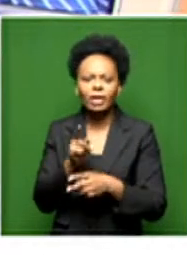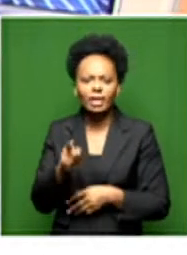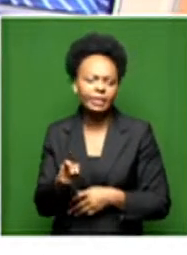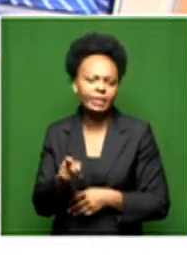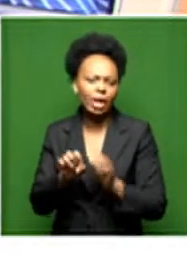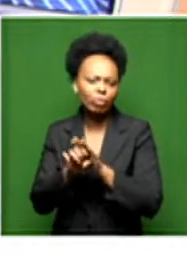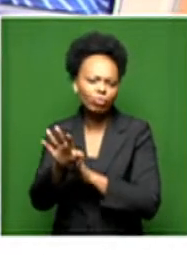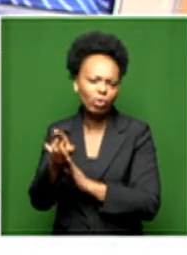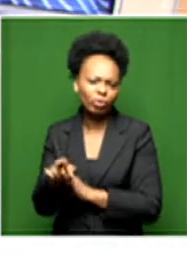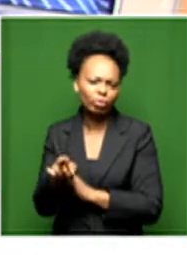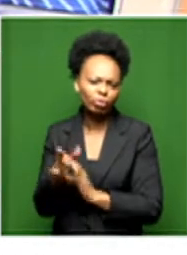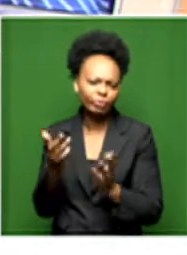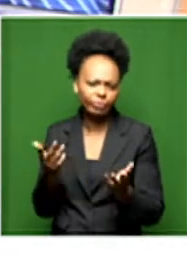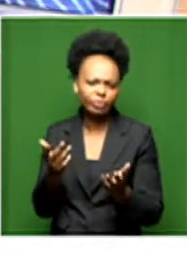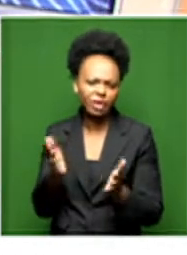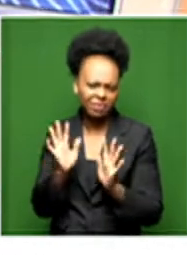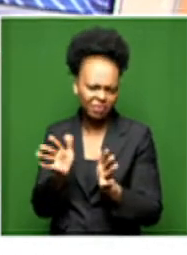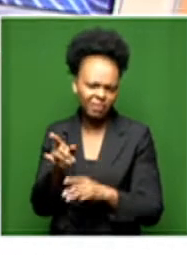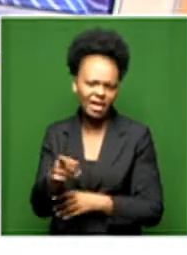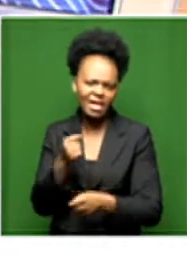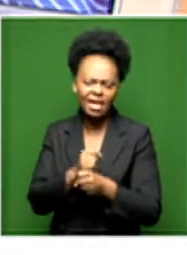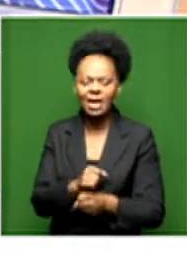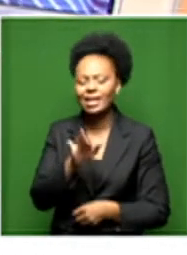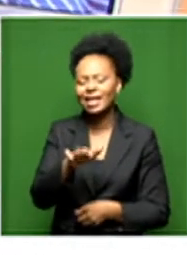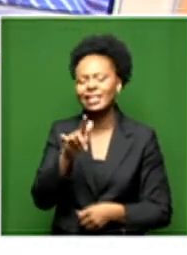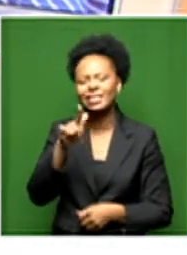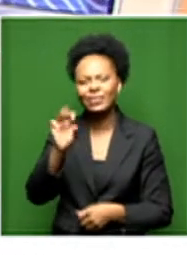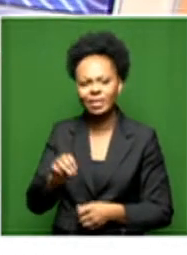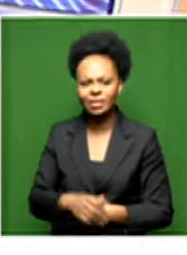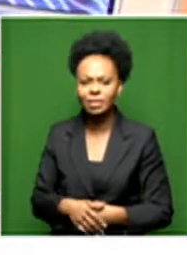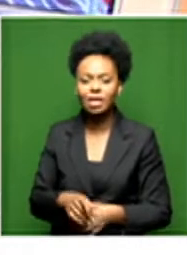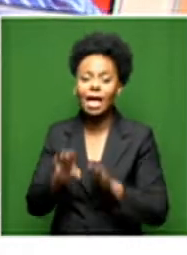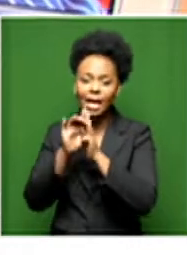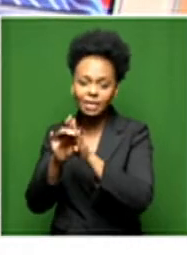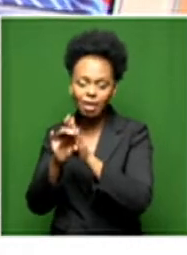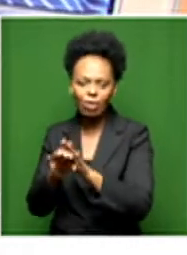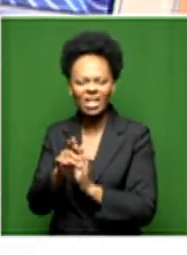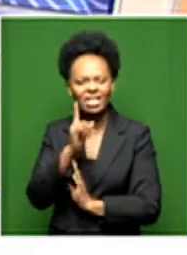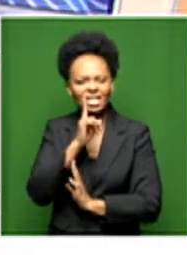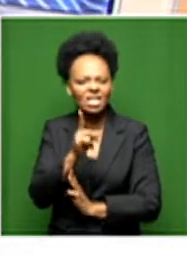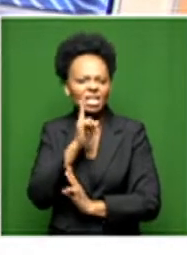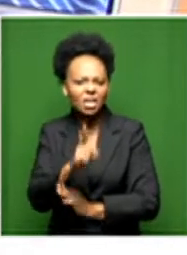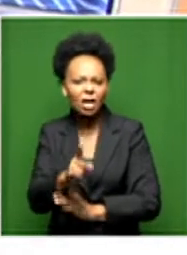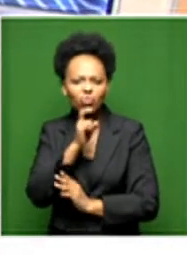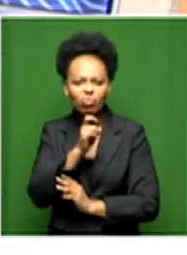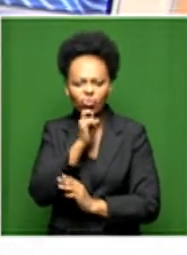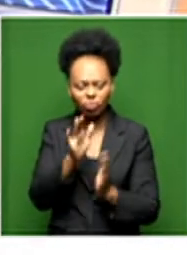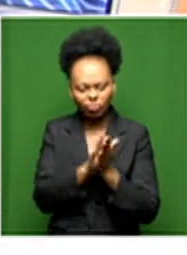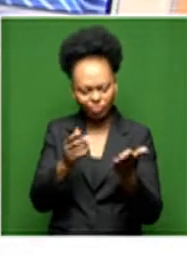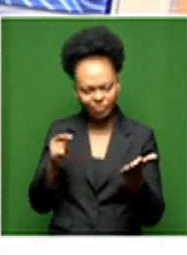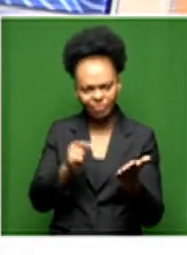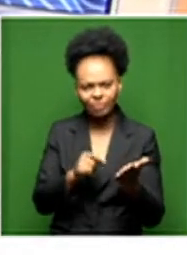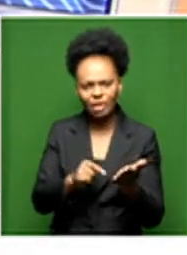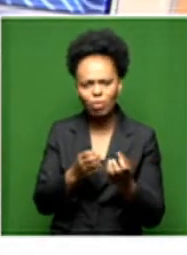writing classrooms since the 1970s. I mean, for example, teachers using the product approach put more focus